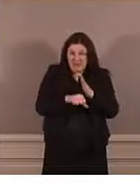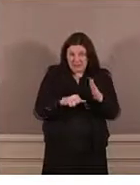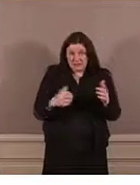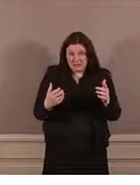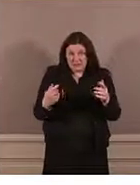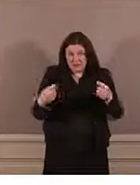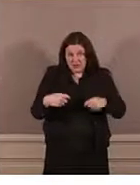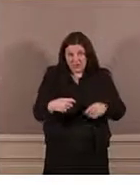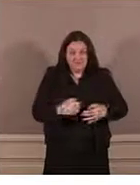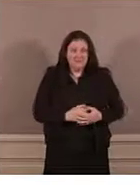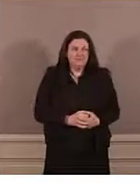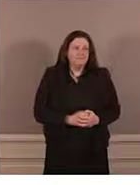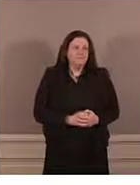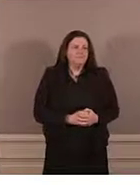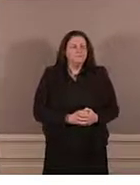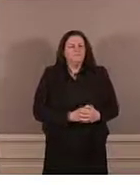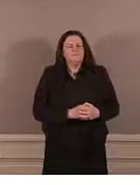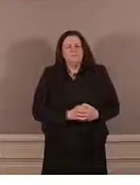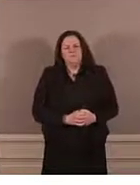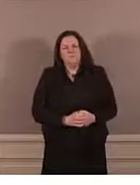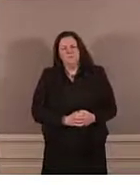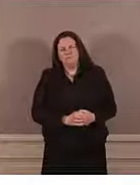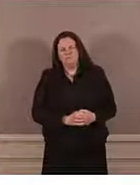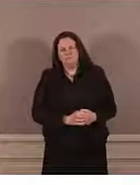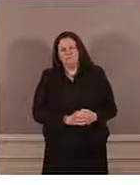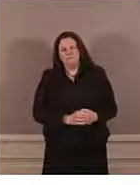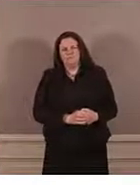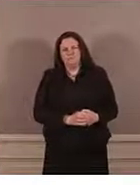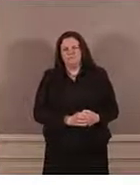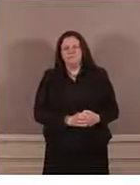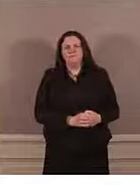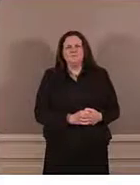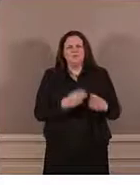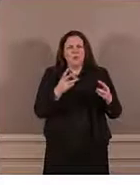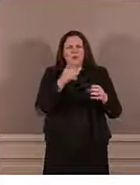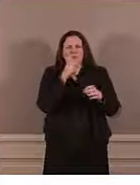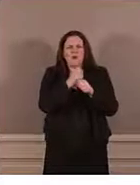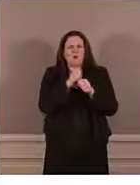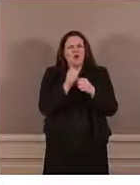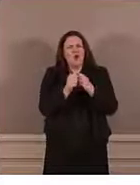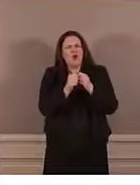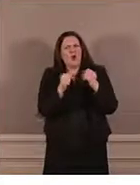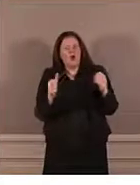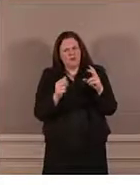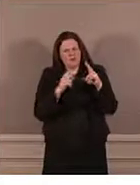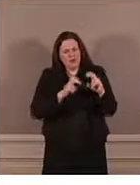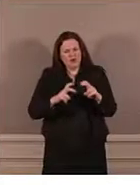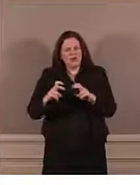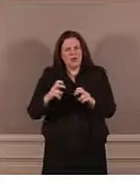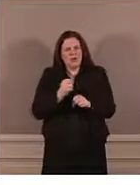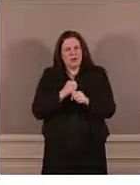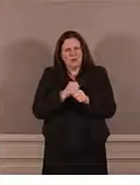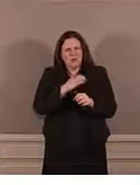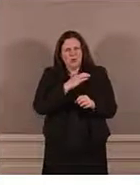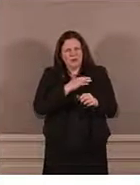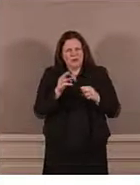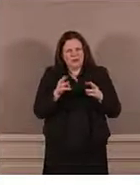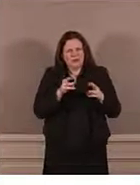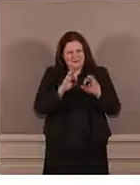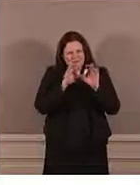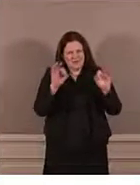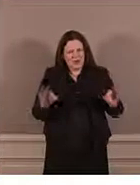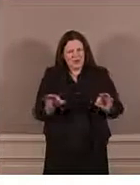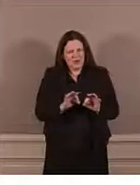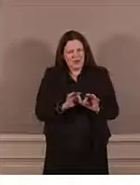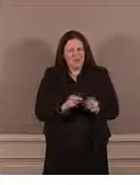So I'm just going to go through some of the other research that we conducted alongside the good practice framework, because it does help us